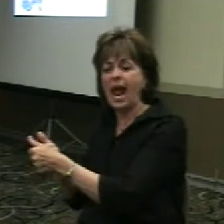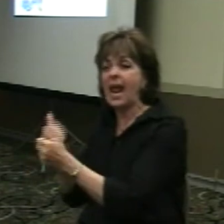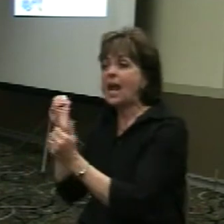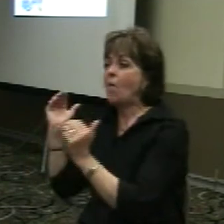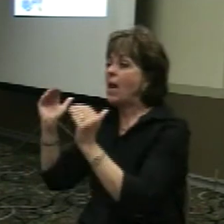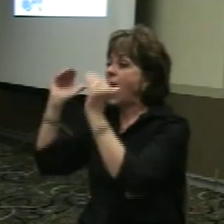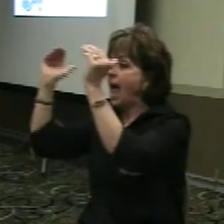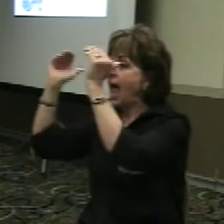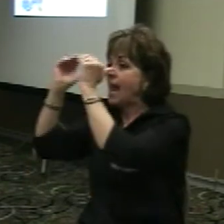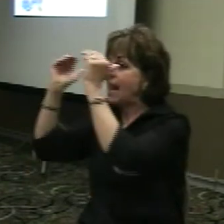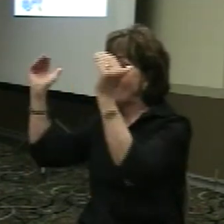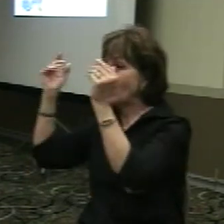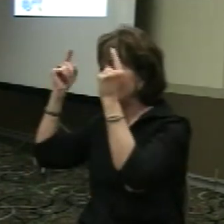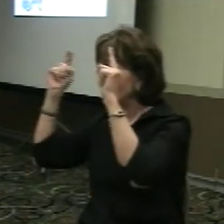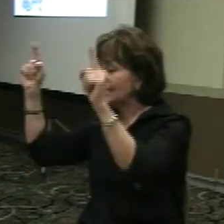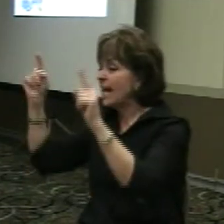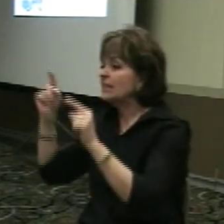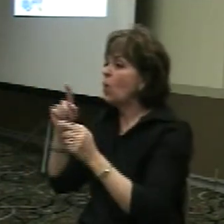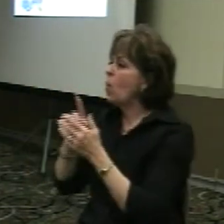should I be asking them to comply to?